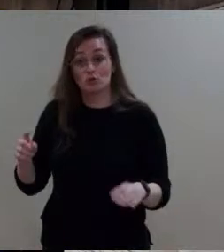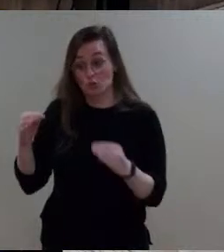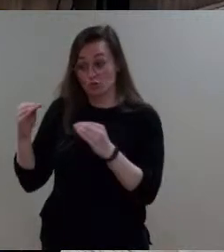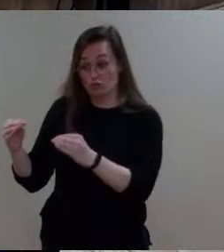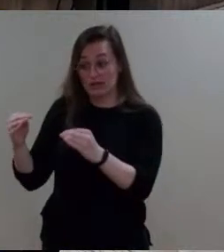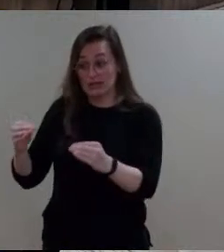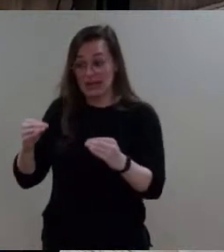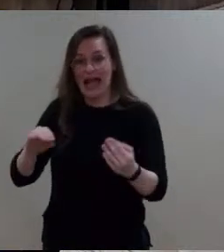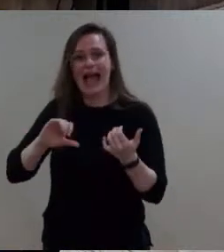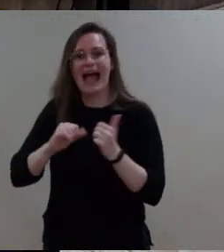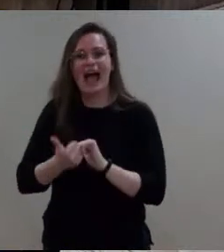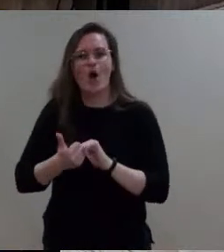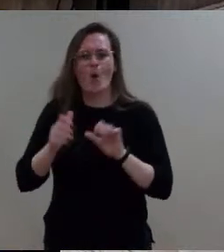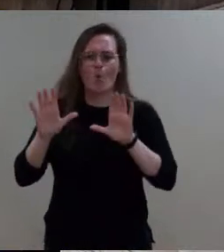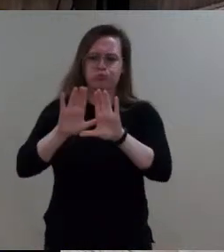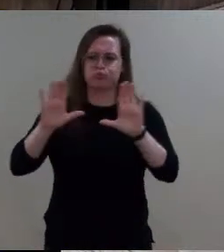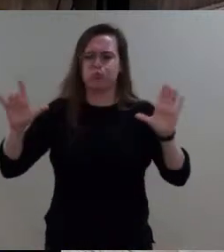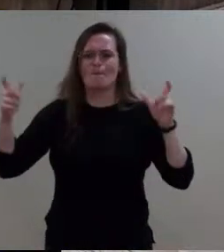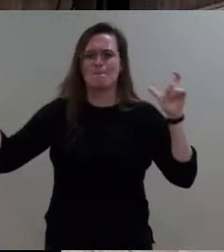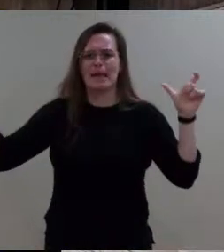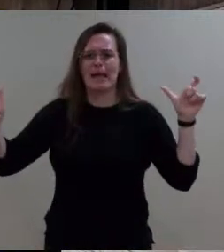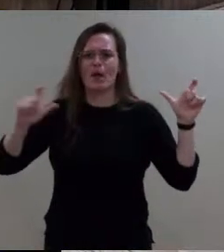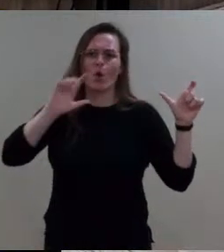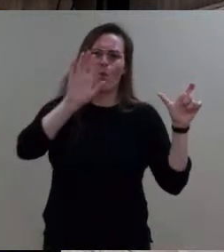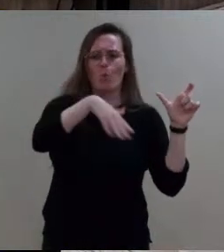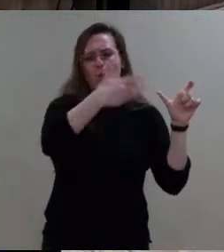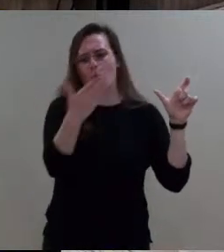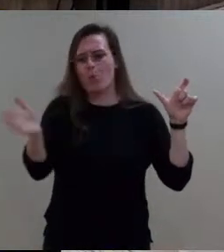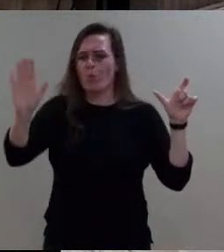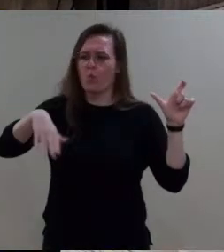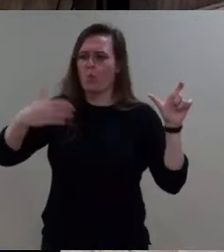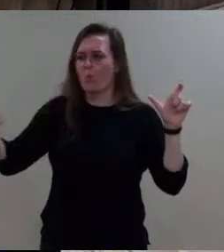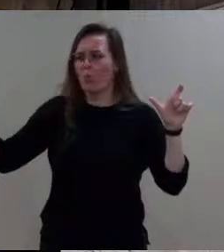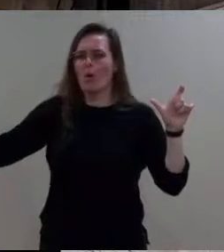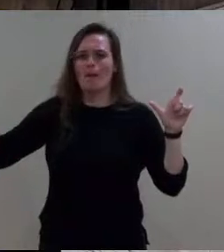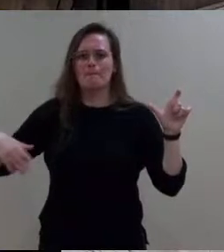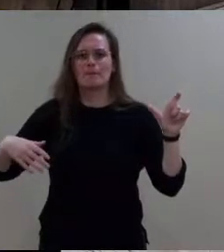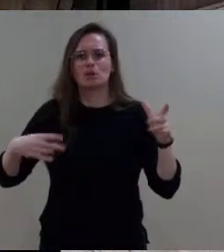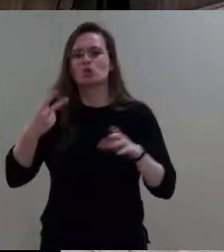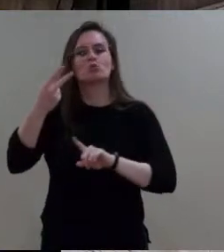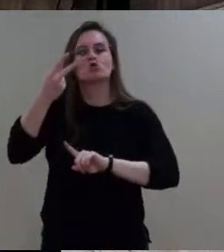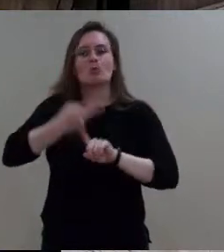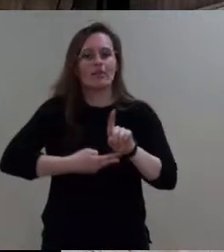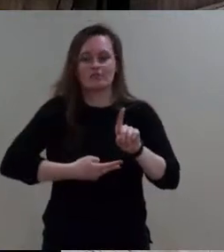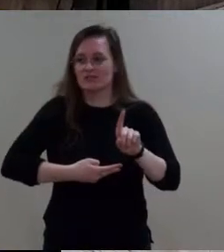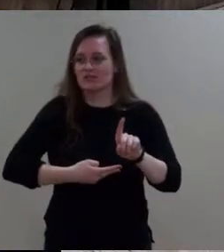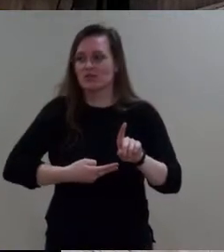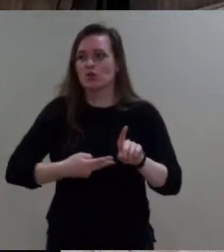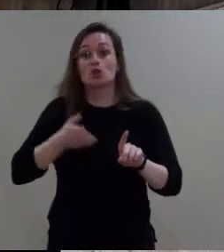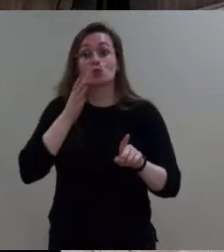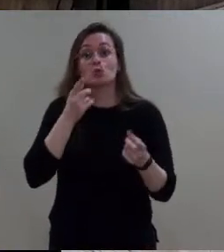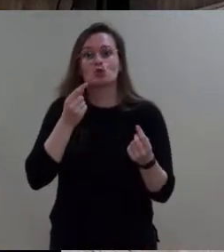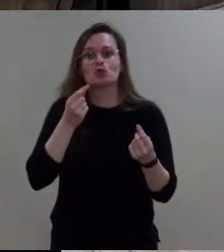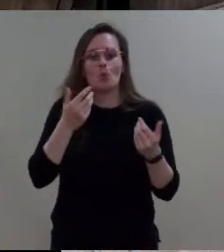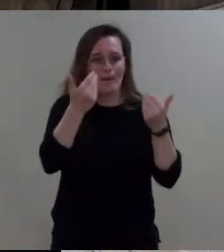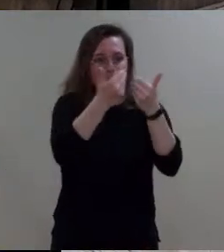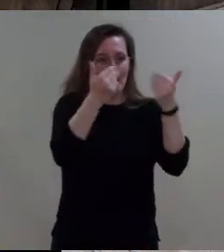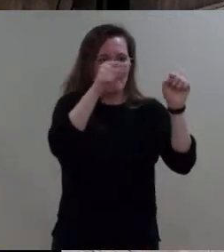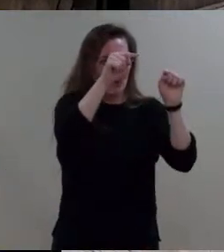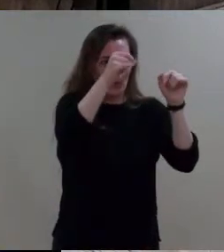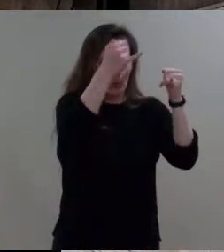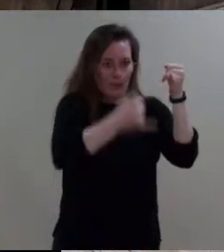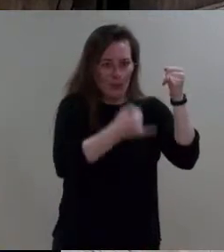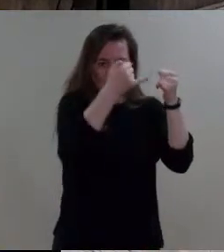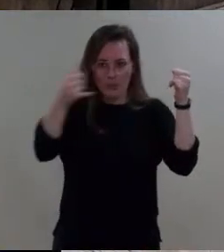do a mural. So they would work on it for 2 months, and it would be done in, let's say, squares of 12 by 12 or 11 by